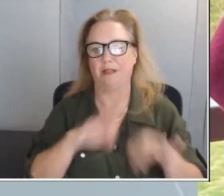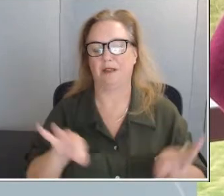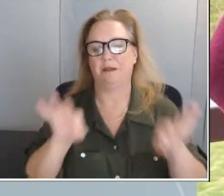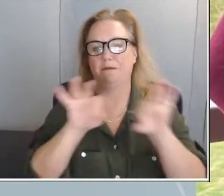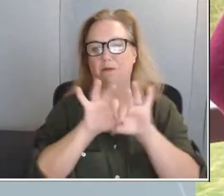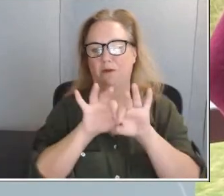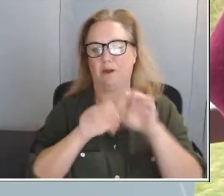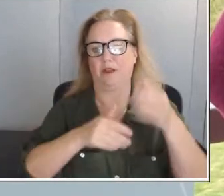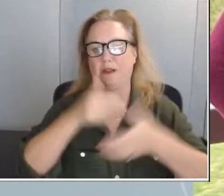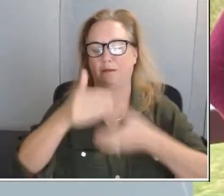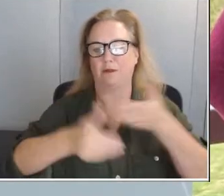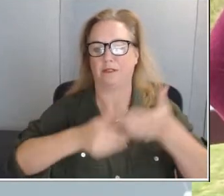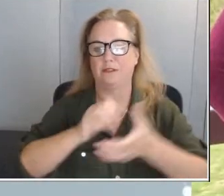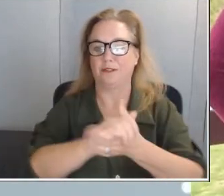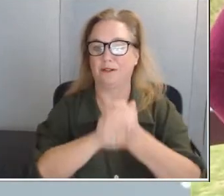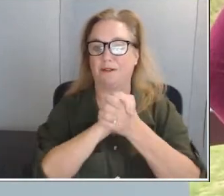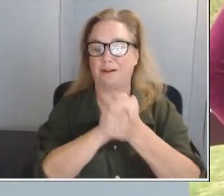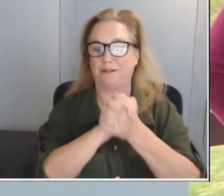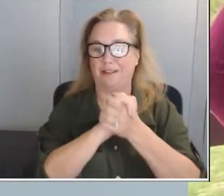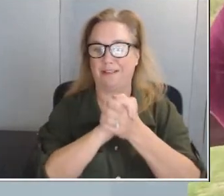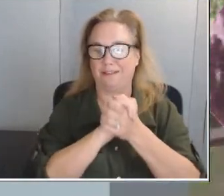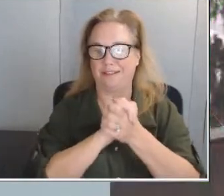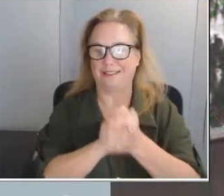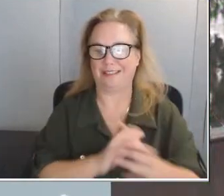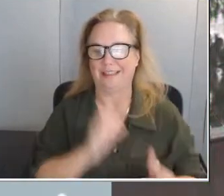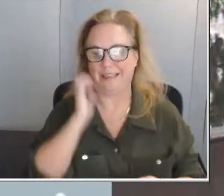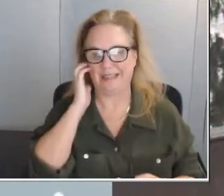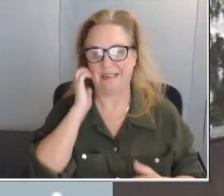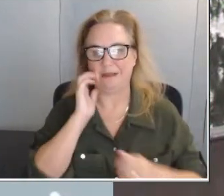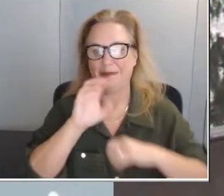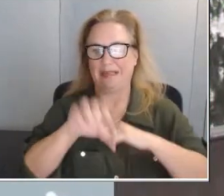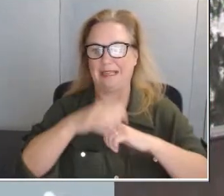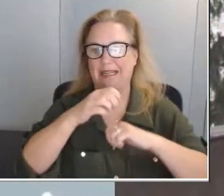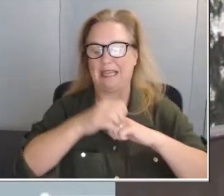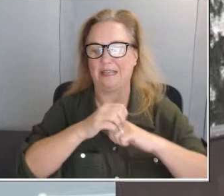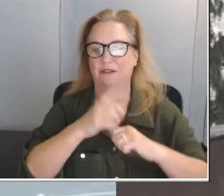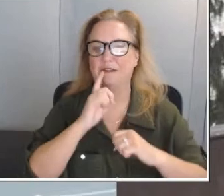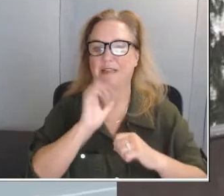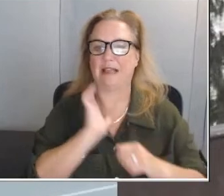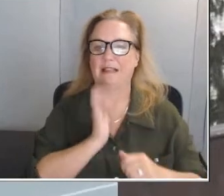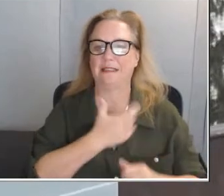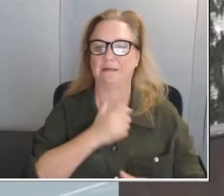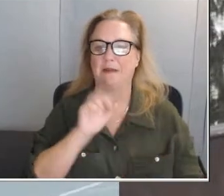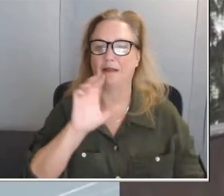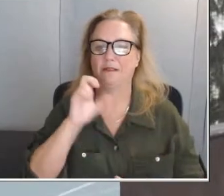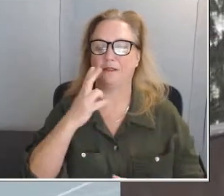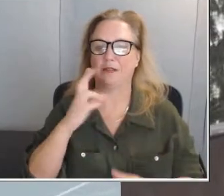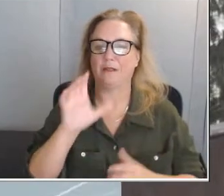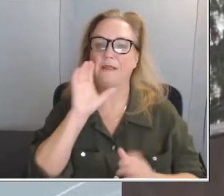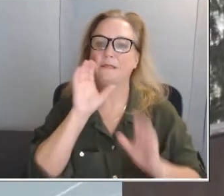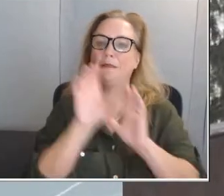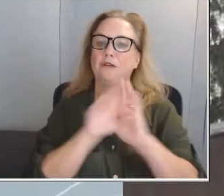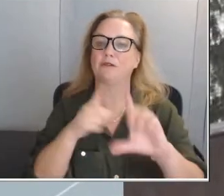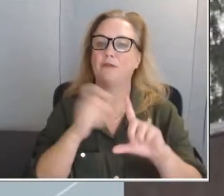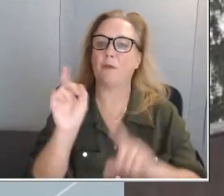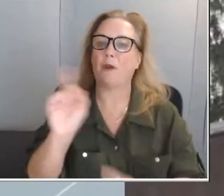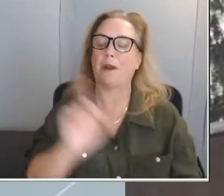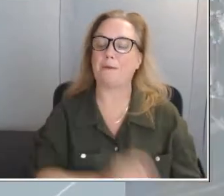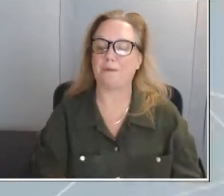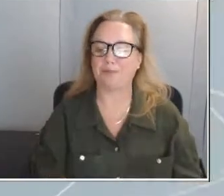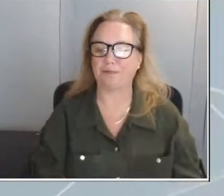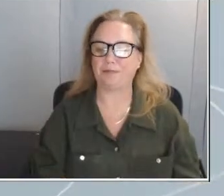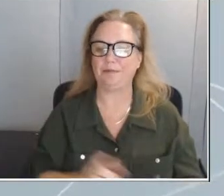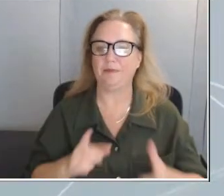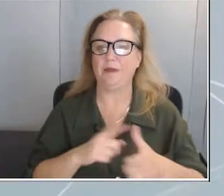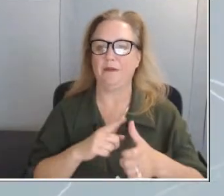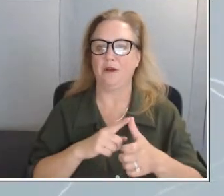this process. First of all, congratulations on being engaged. Tell us about Sarah. Where are these pictures taken? Yeah, so the